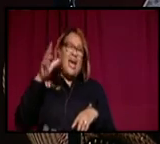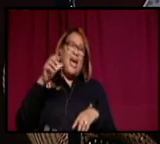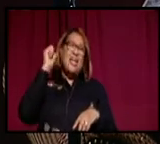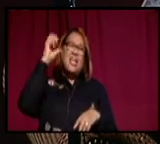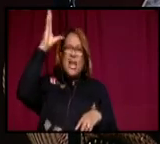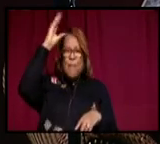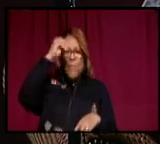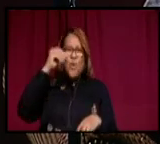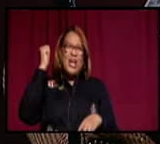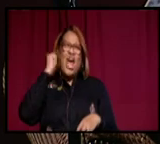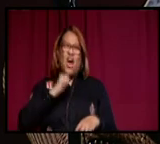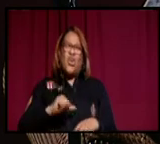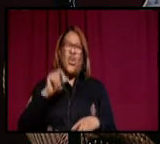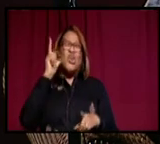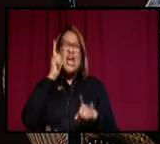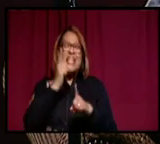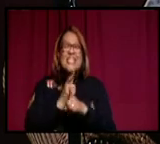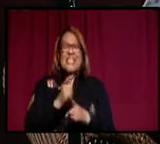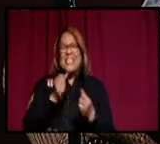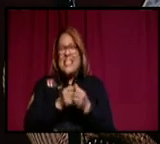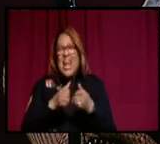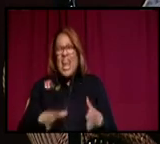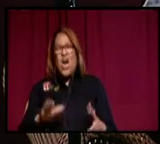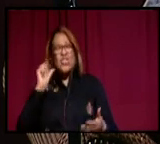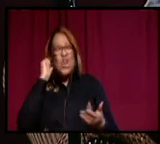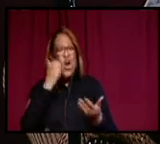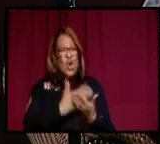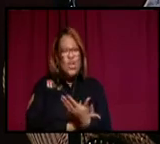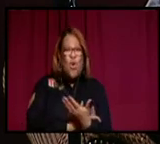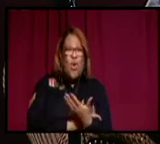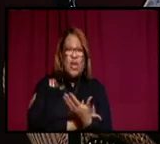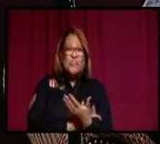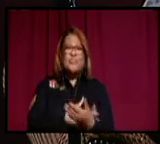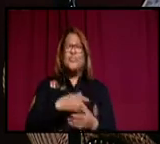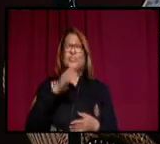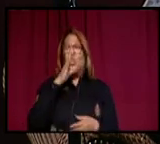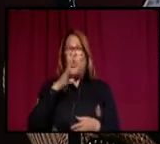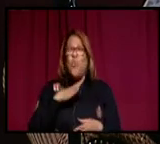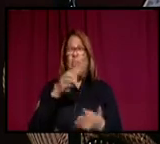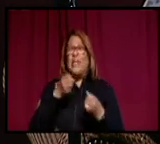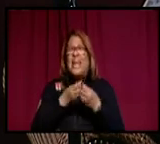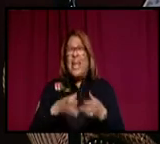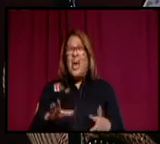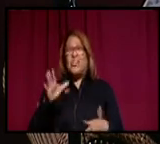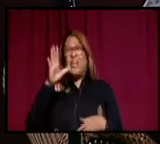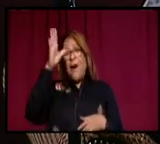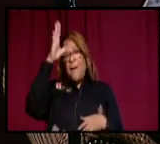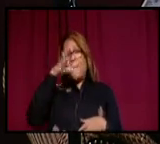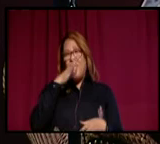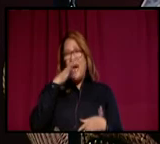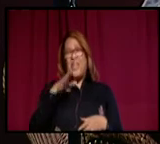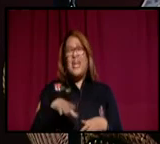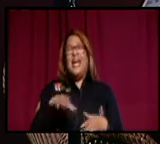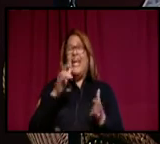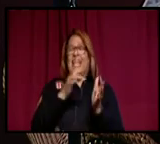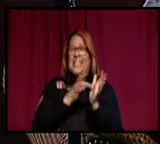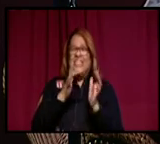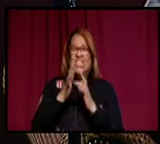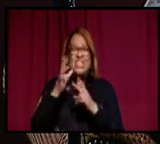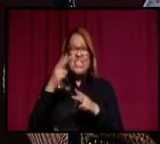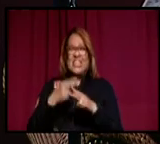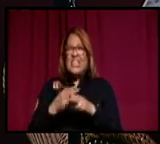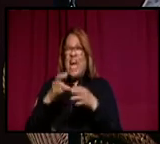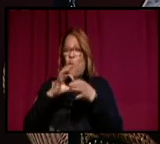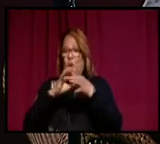that's grieving. Touch our sister that lost her daughter, that woman that lost her mother. God, in the name of Jesus Christ, we loose the spirit